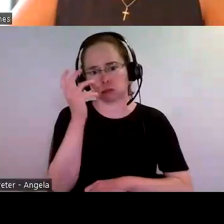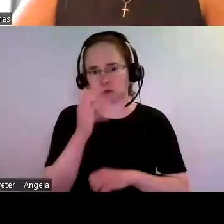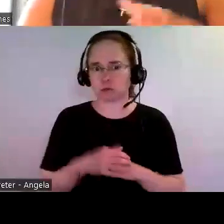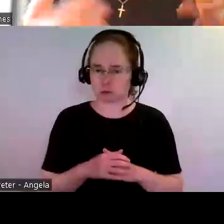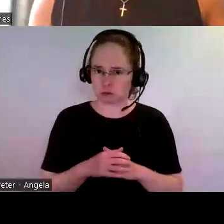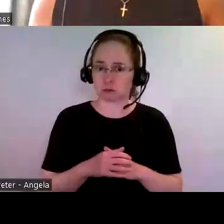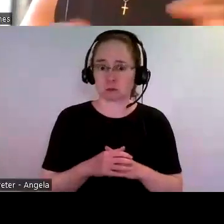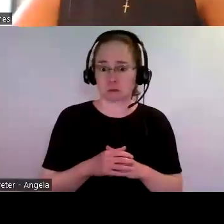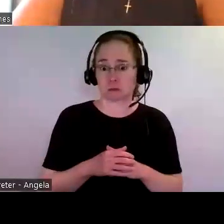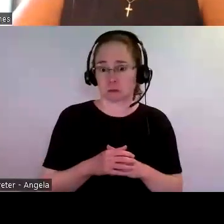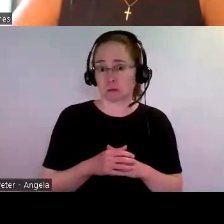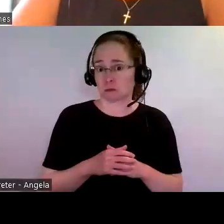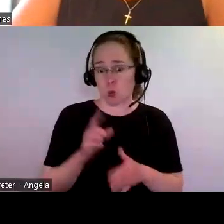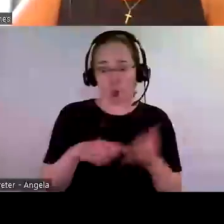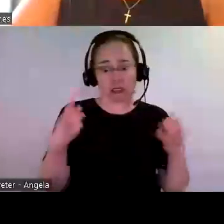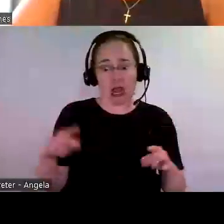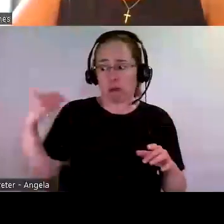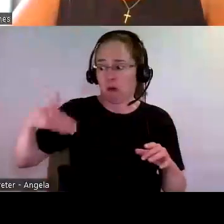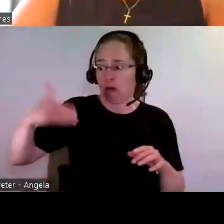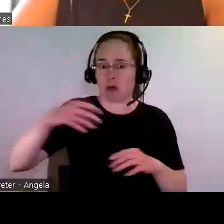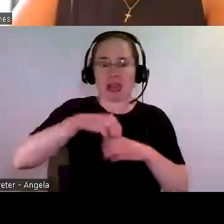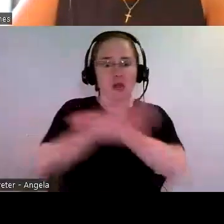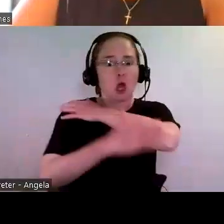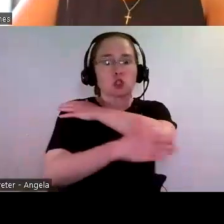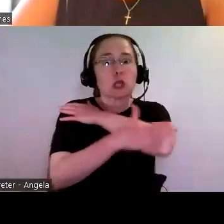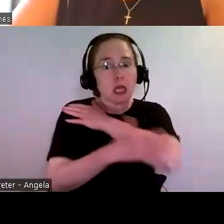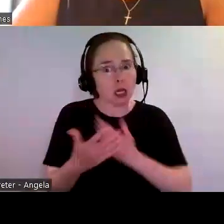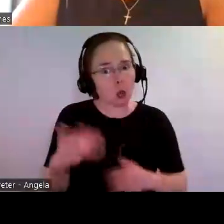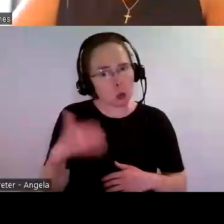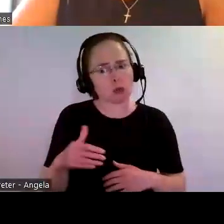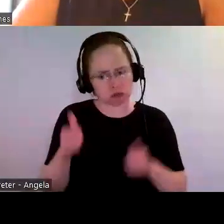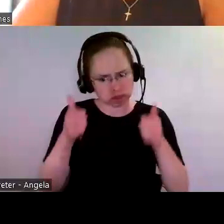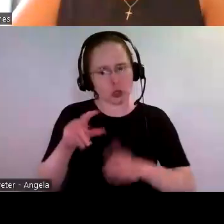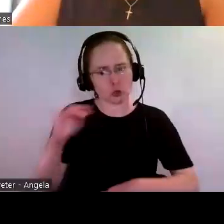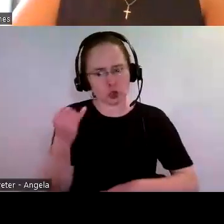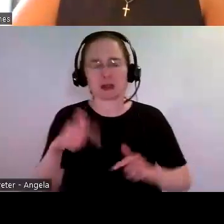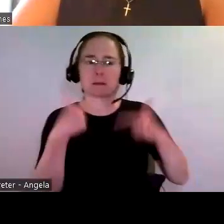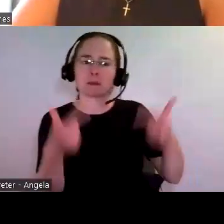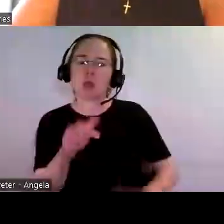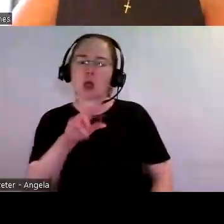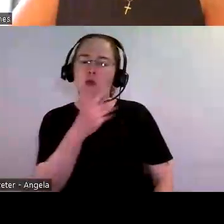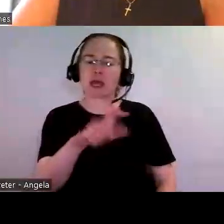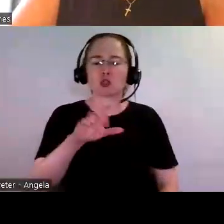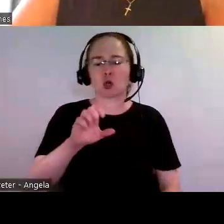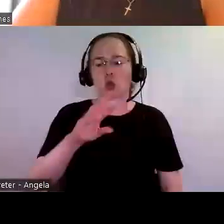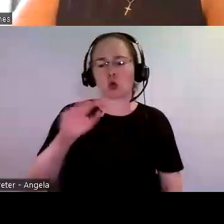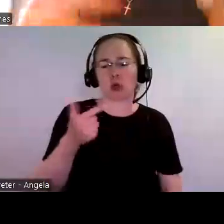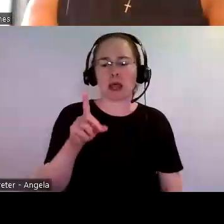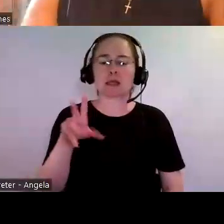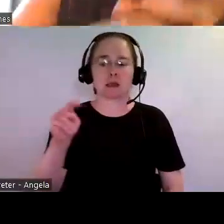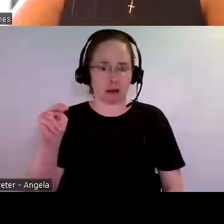considering what has been happening throughout the nation. So I'm going to pass this on to Rachel Craig Dunn.